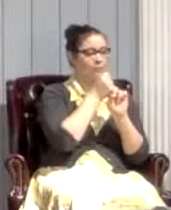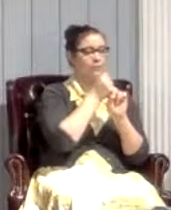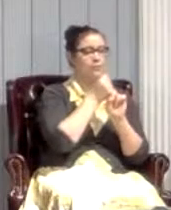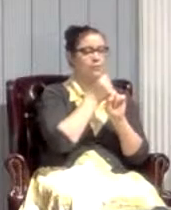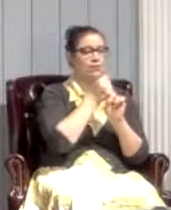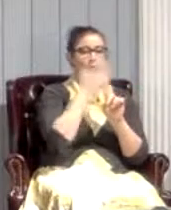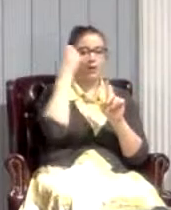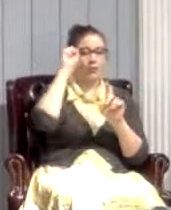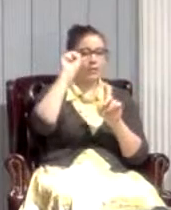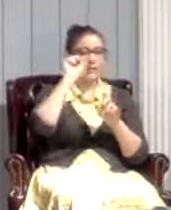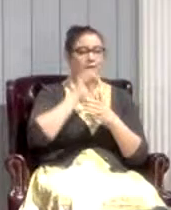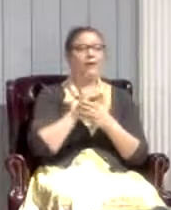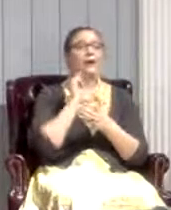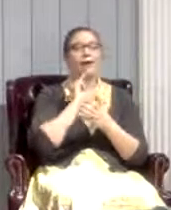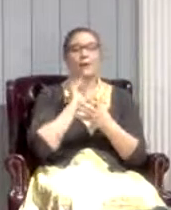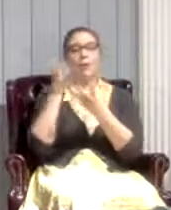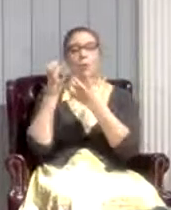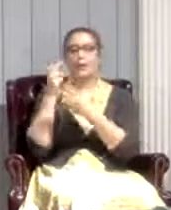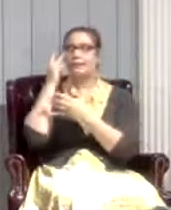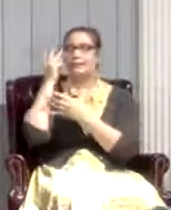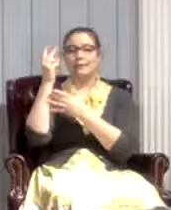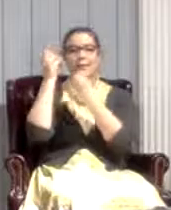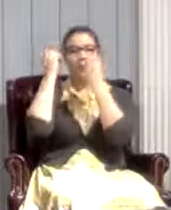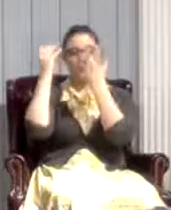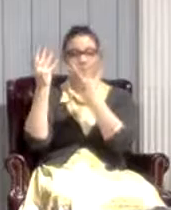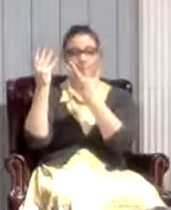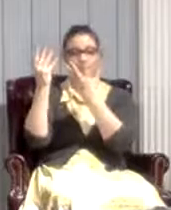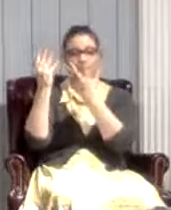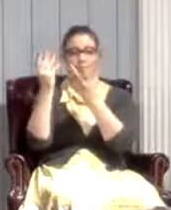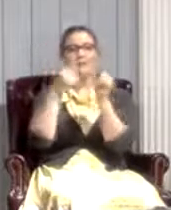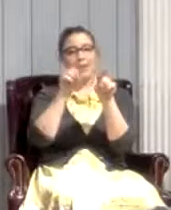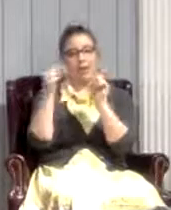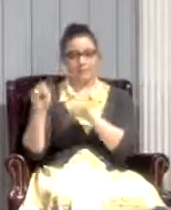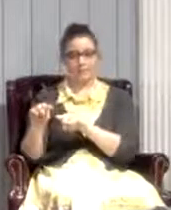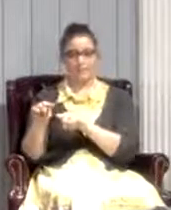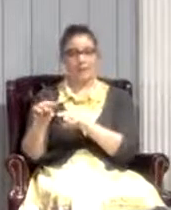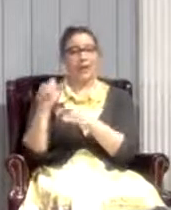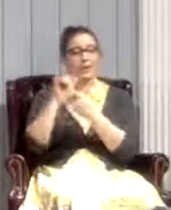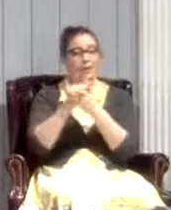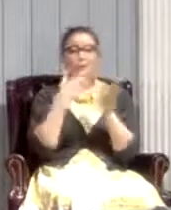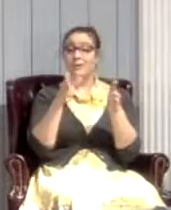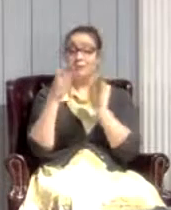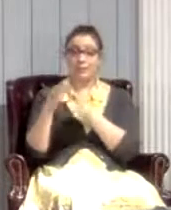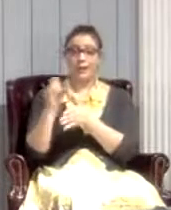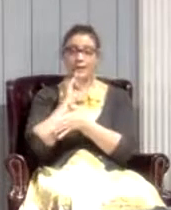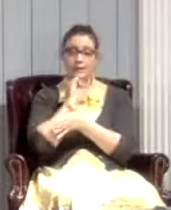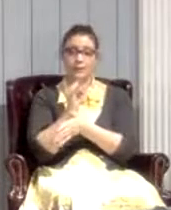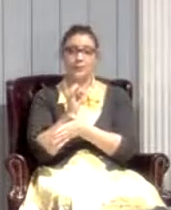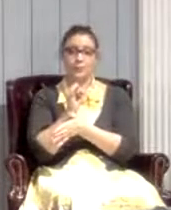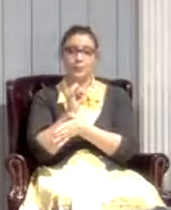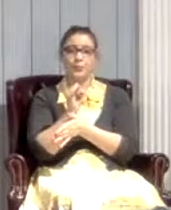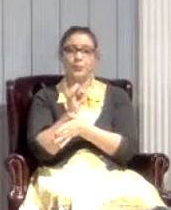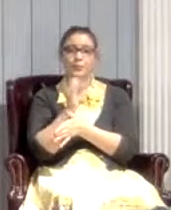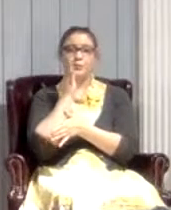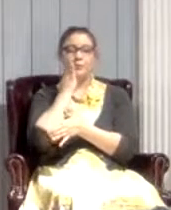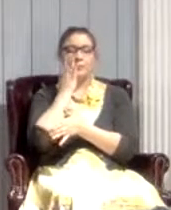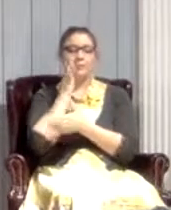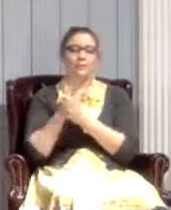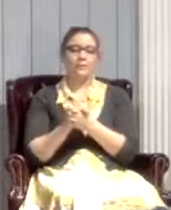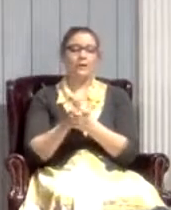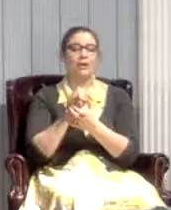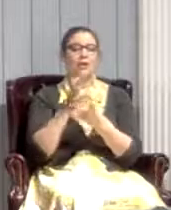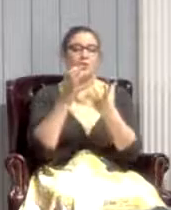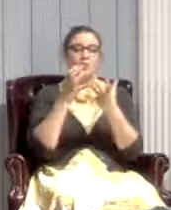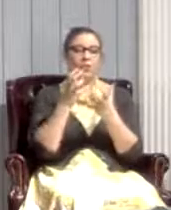want to see obedience come about. That's what the objective is. I want to see